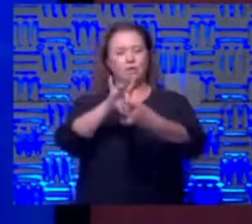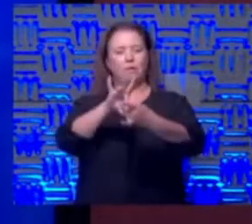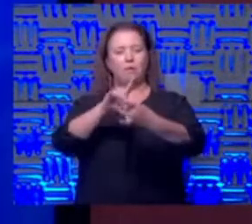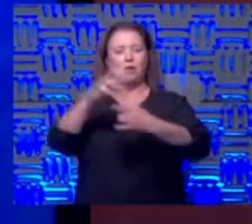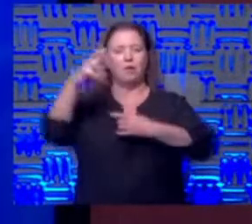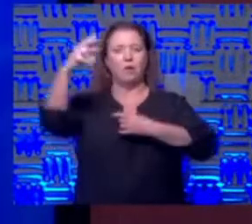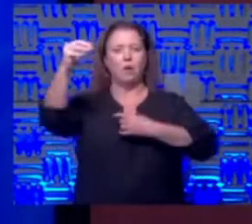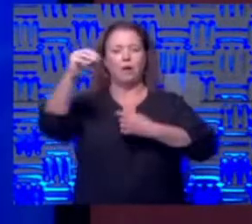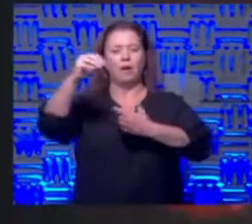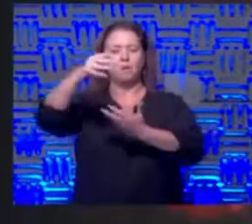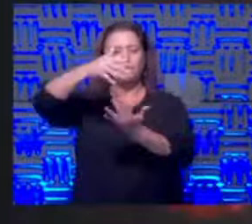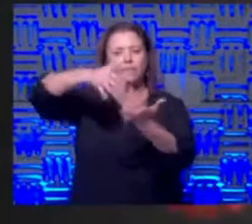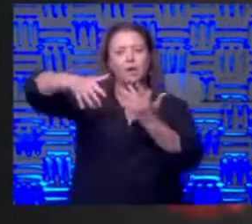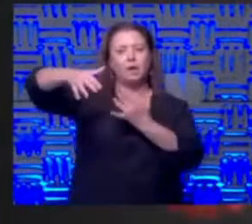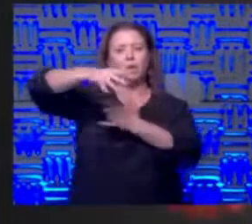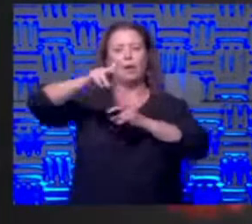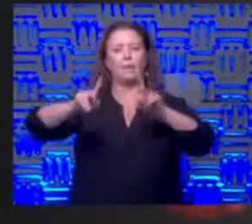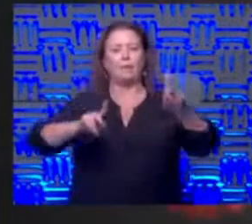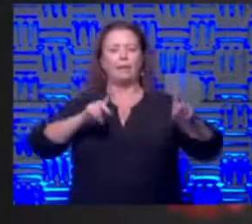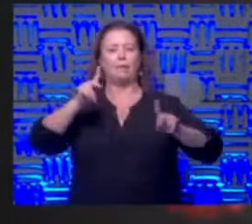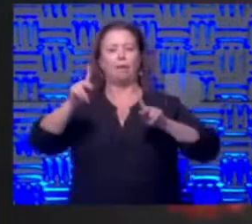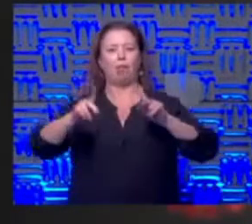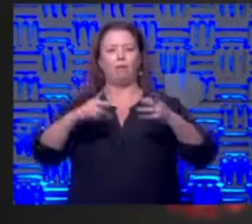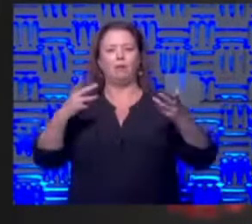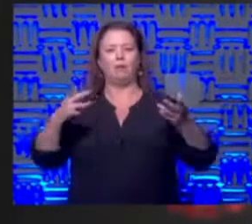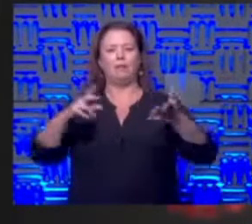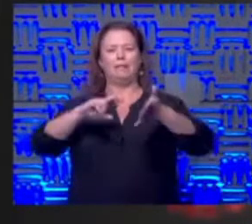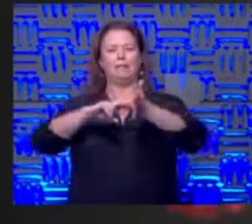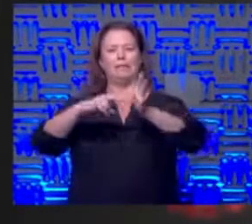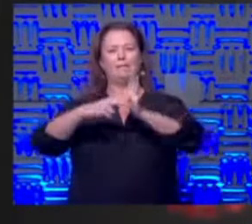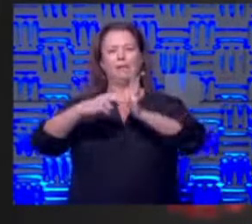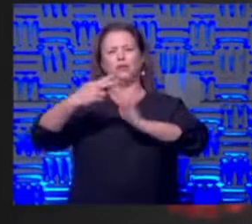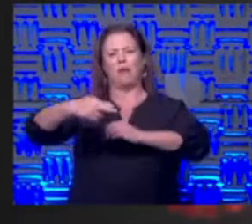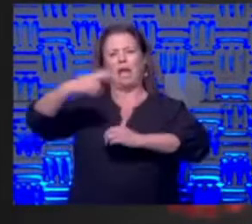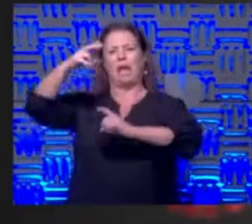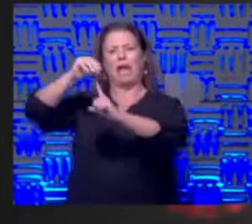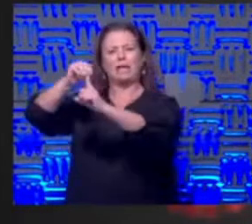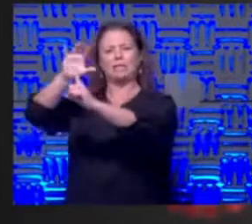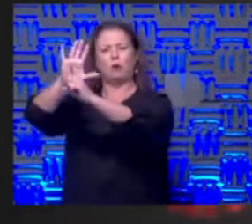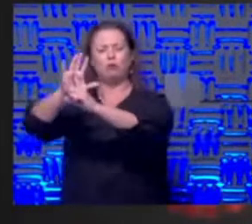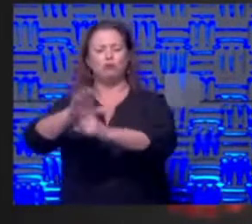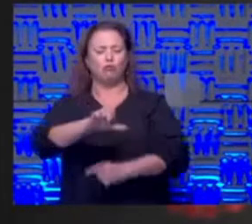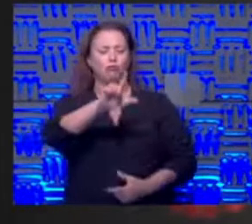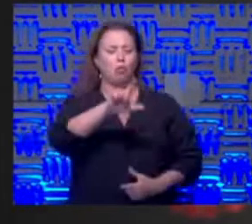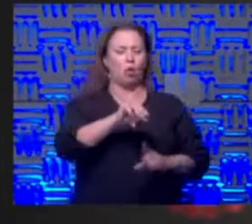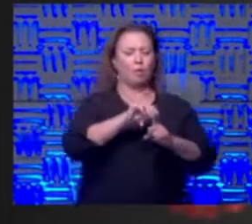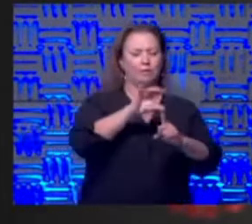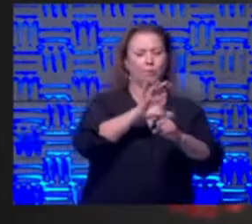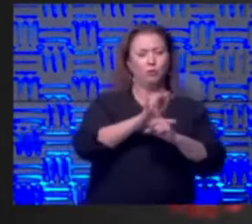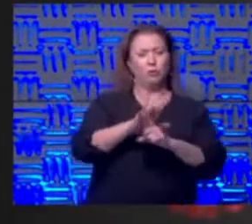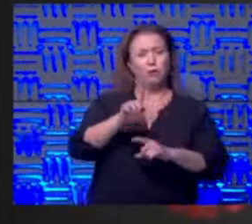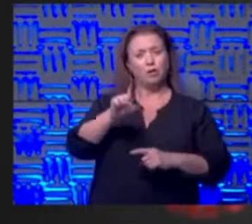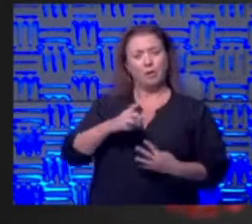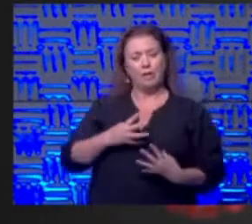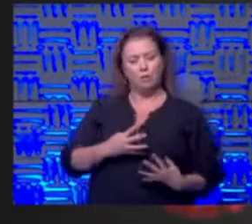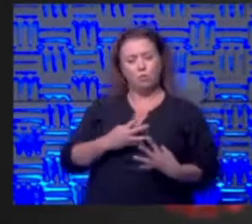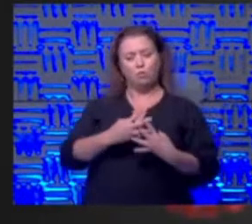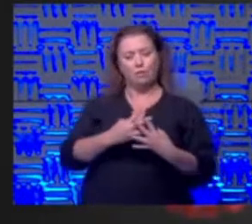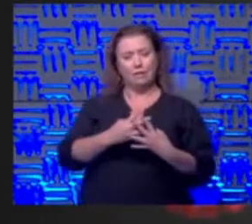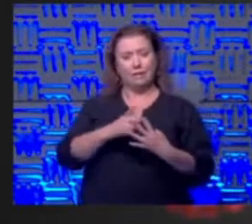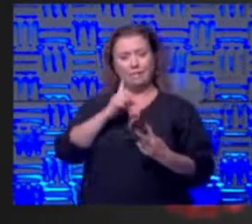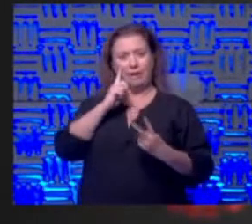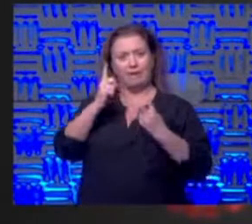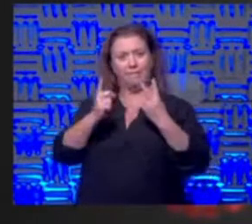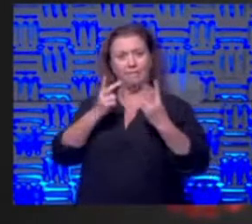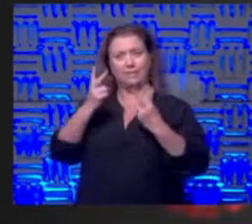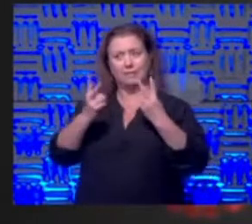going out, being around people. What is the definition of high exposure, low exposure? Do I need to quarantine after visits